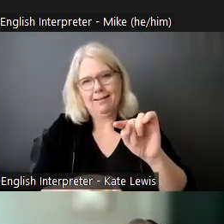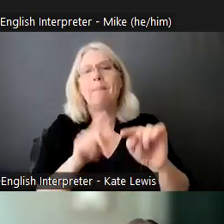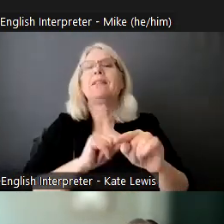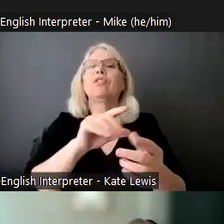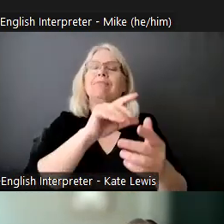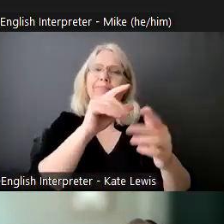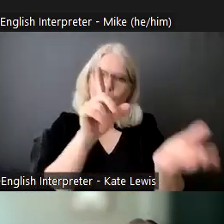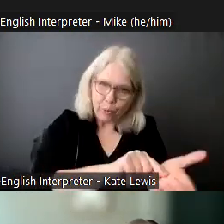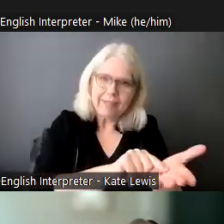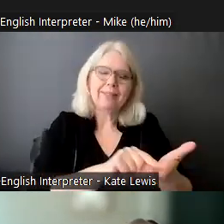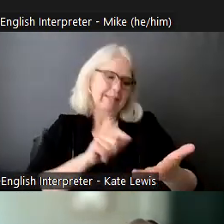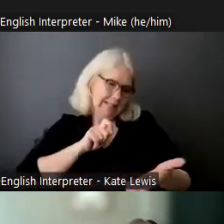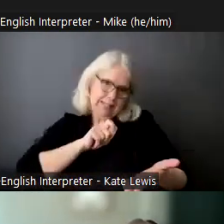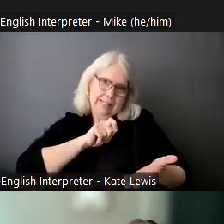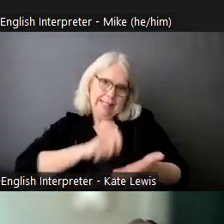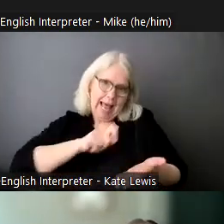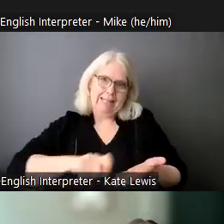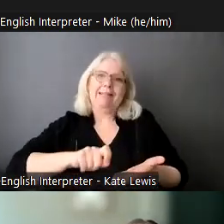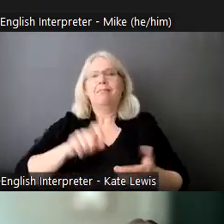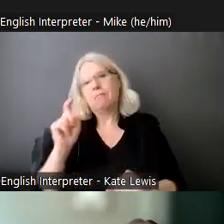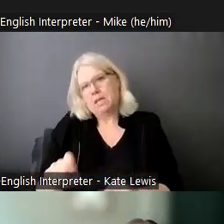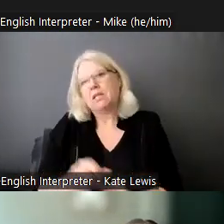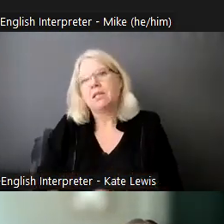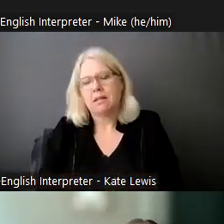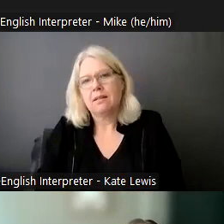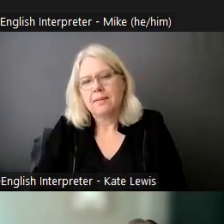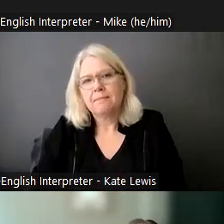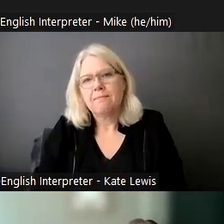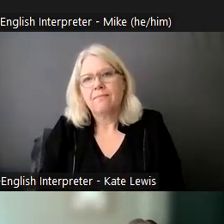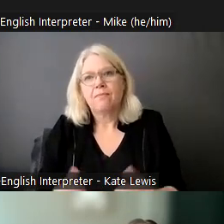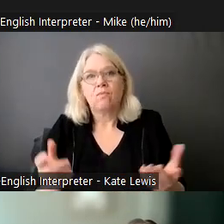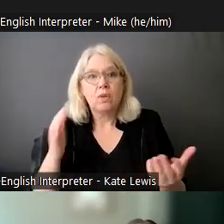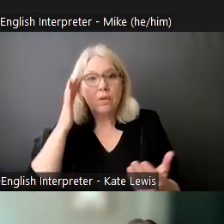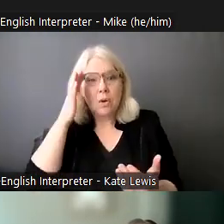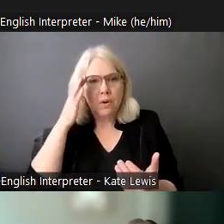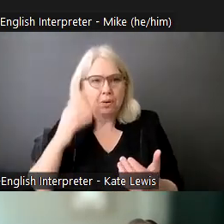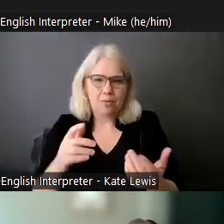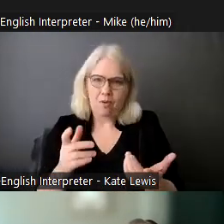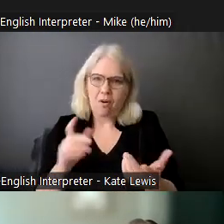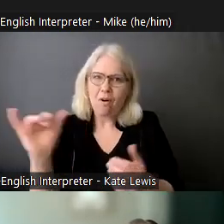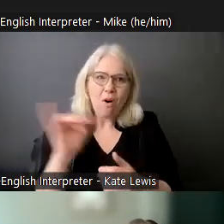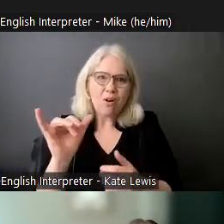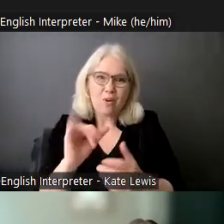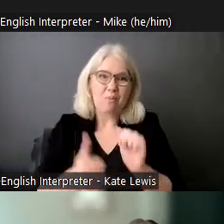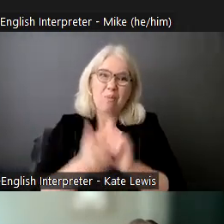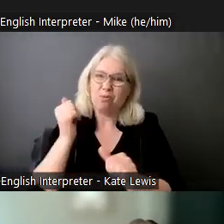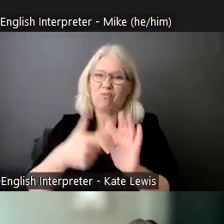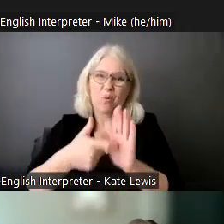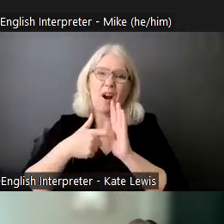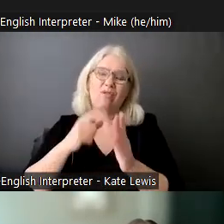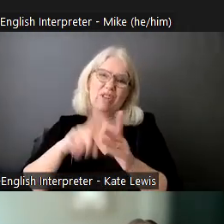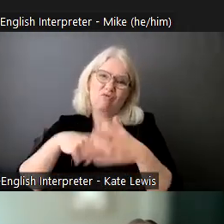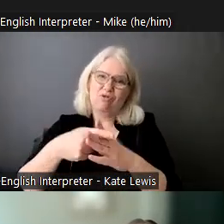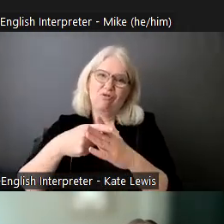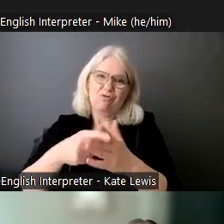physical copy of the power of attorney. So be very careful about someone showing up, with a picture of the document on their phone saying you got to rely